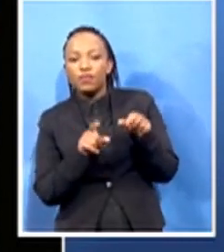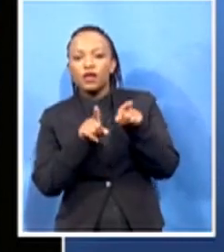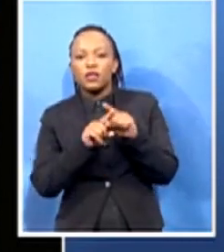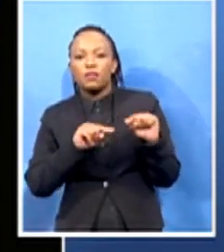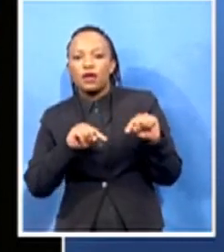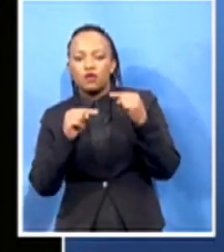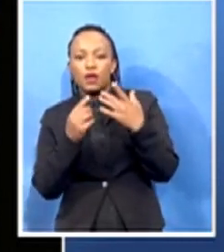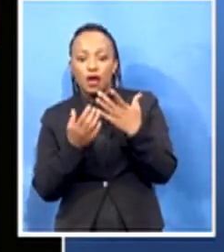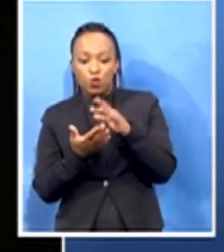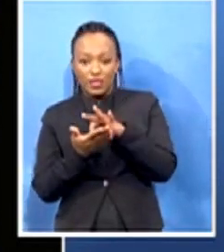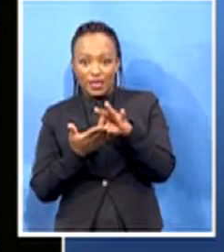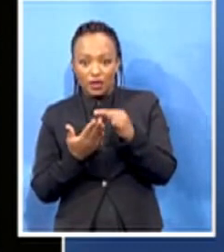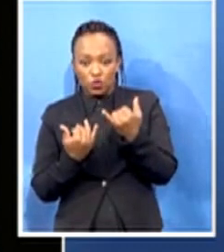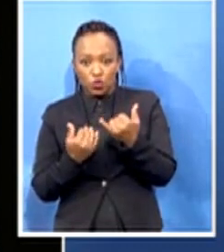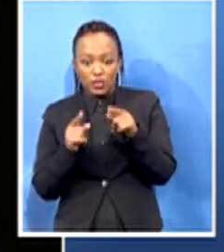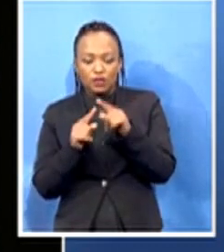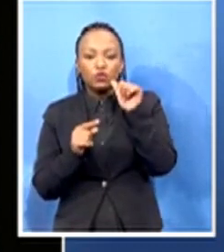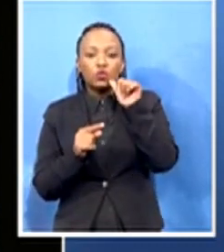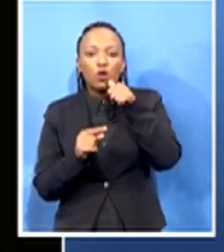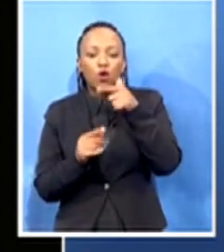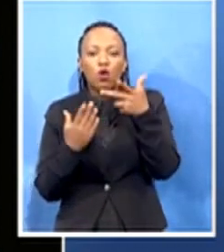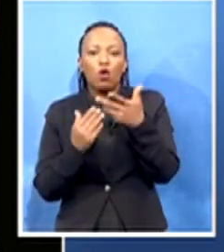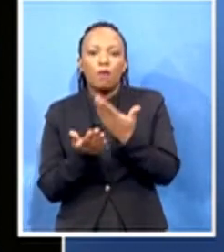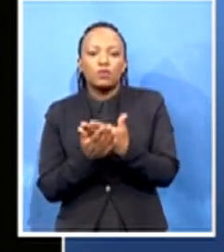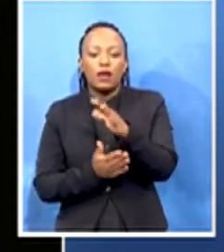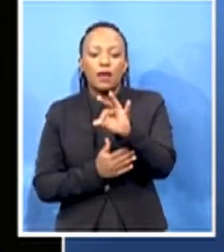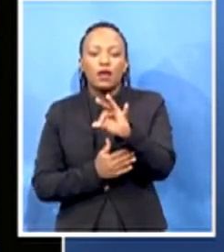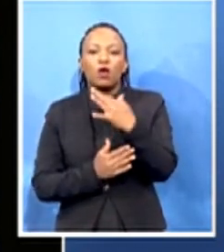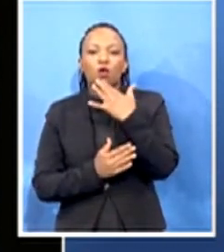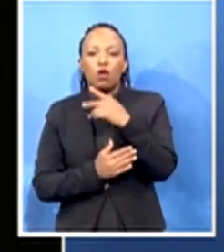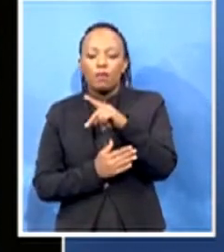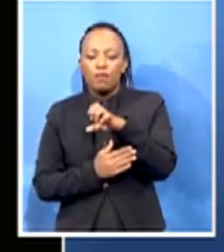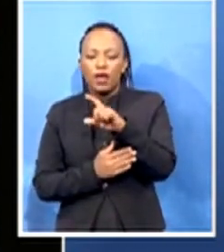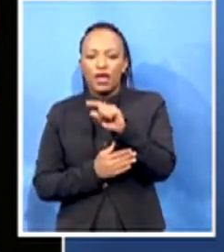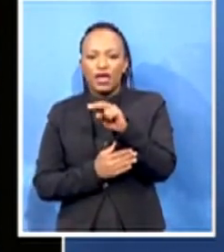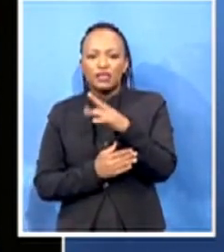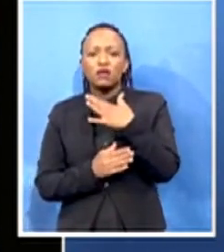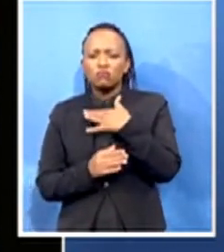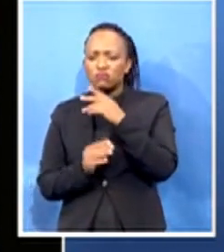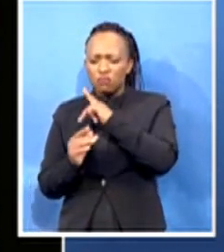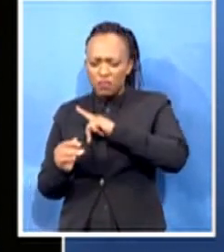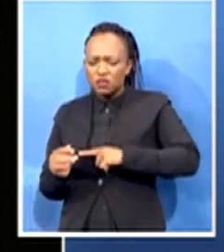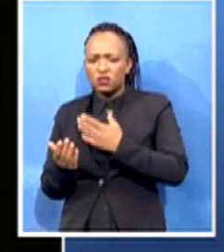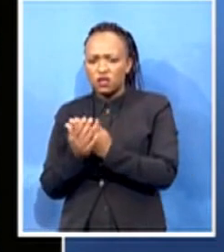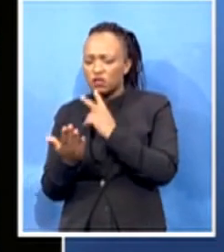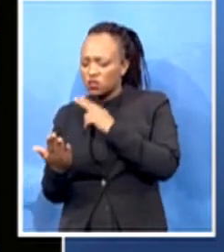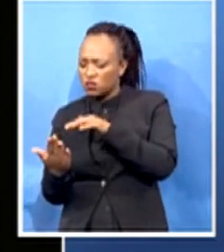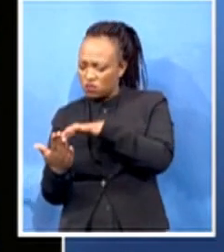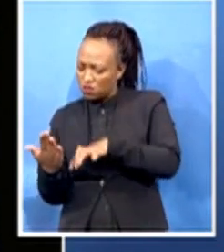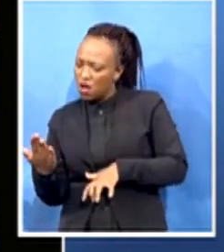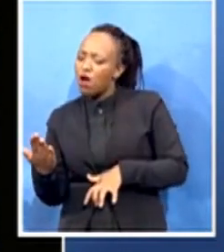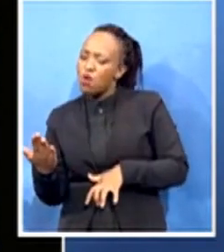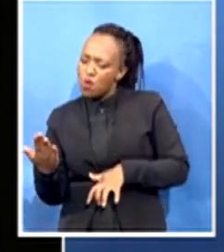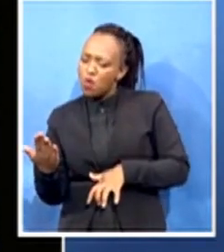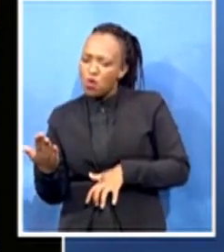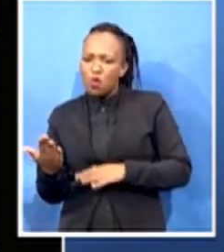or Monday of Petra, I will ask the honorable to see the agreement. He will realize that some of us, we don't talk. I can show